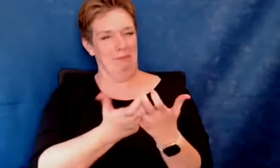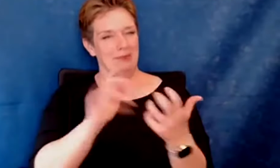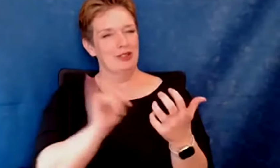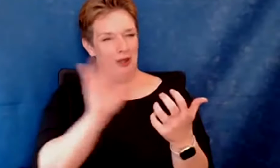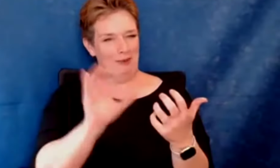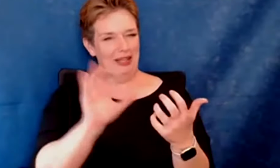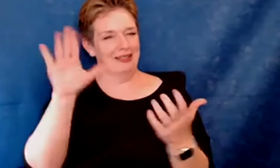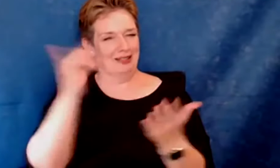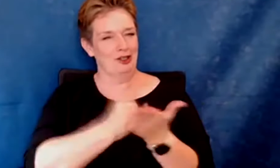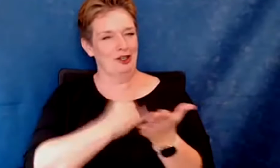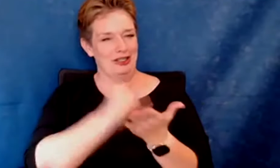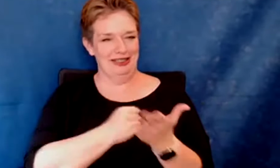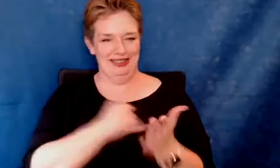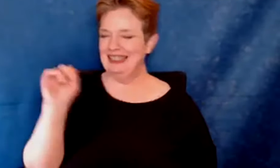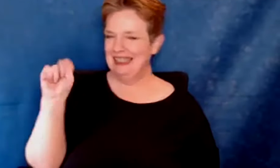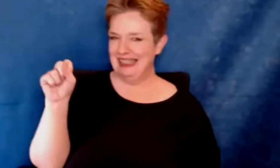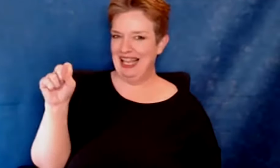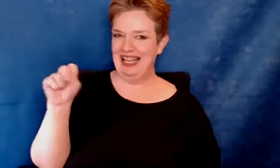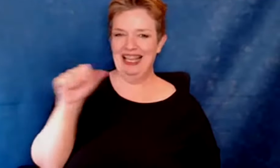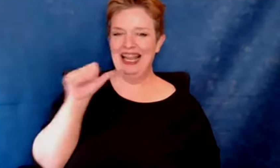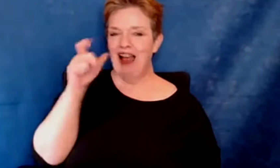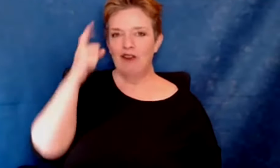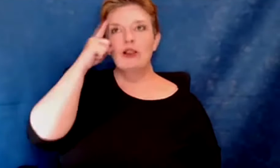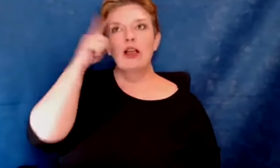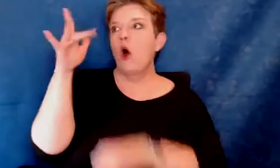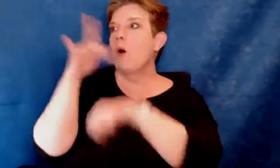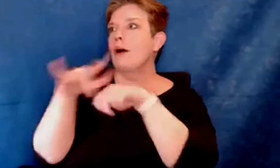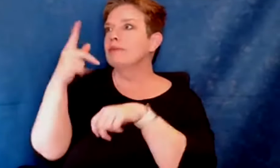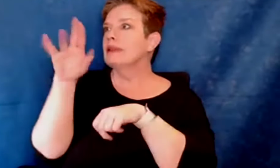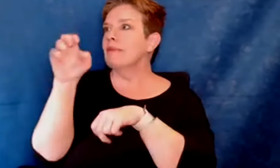An empty space, I must fill it.